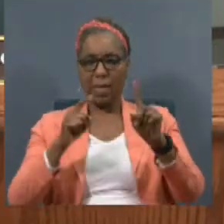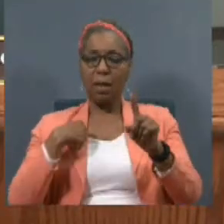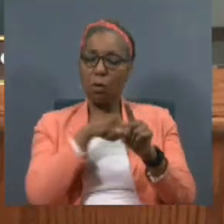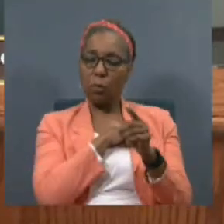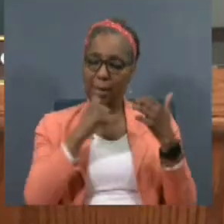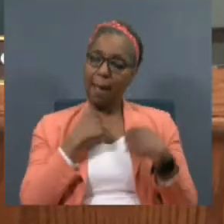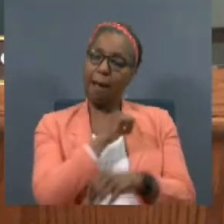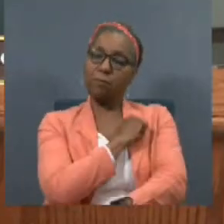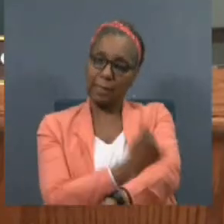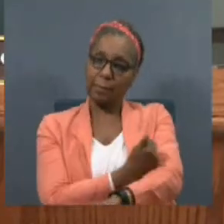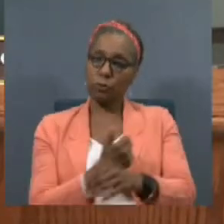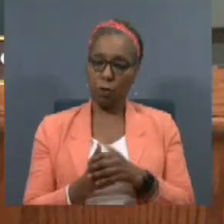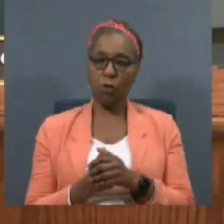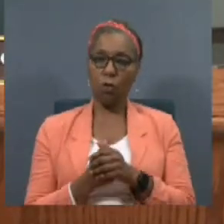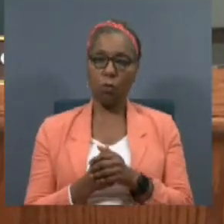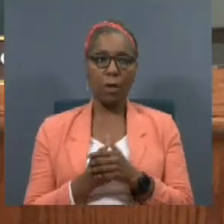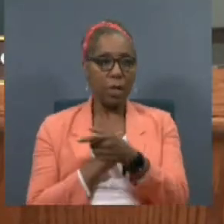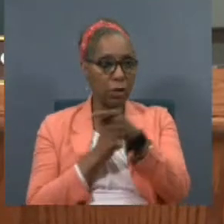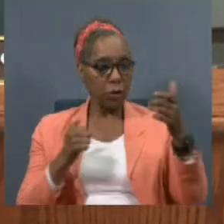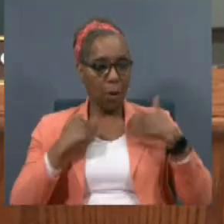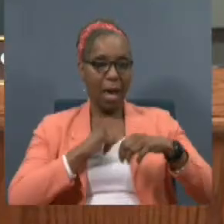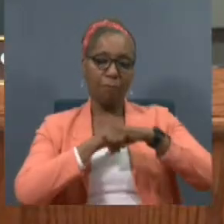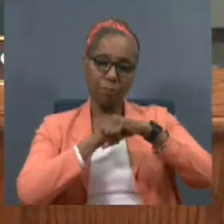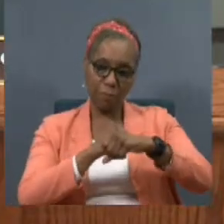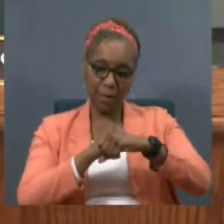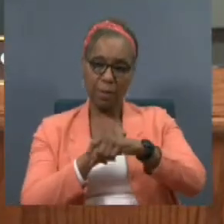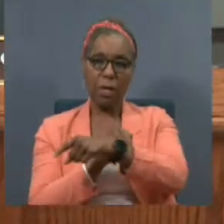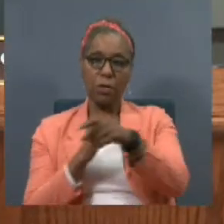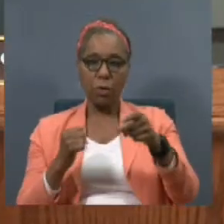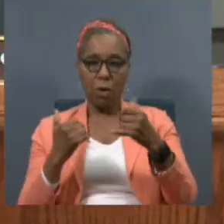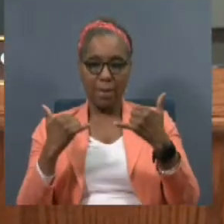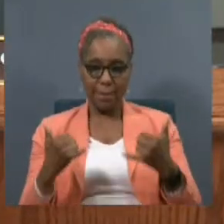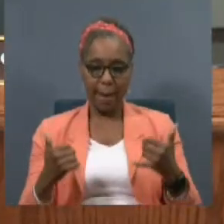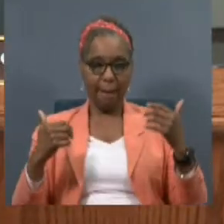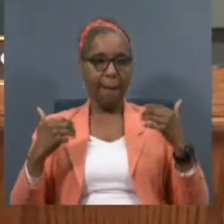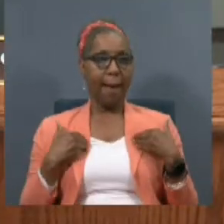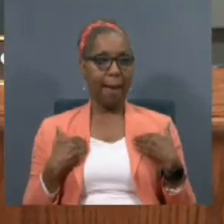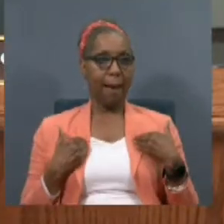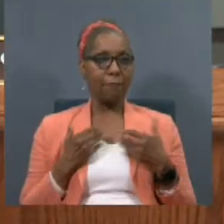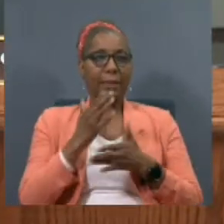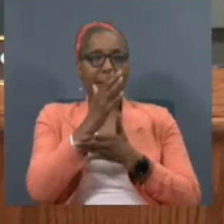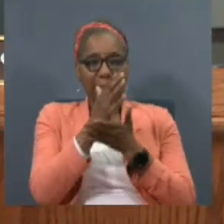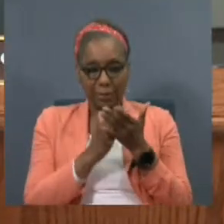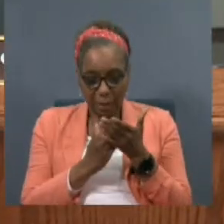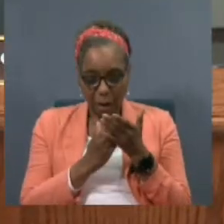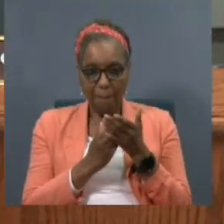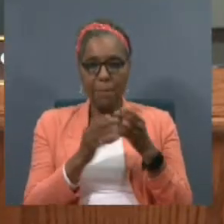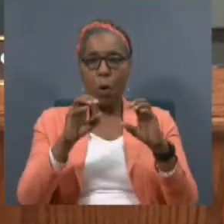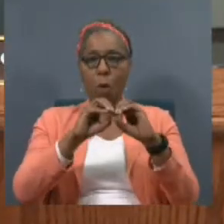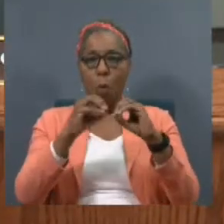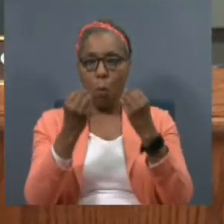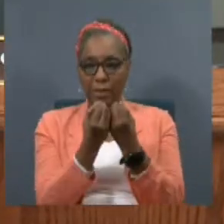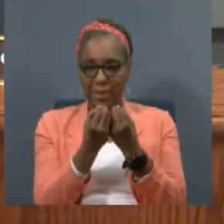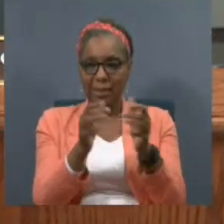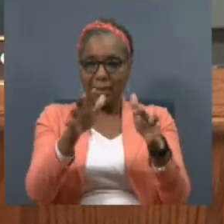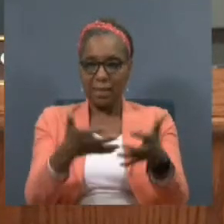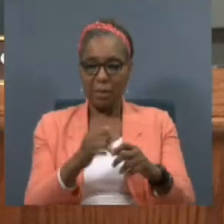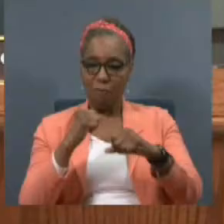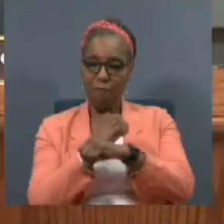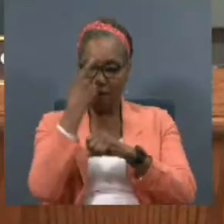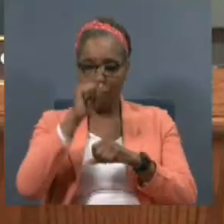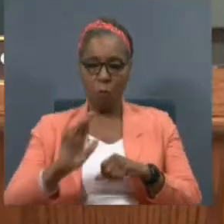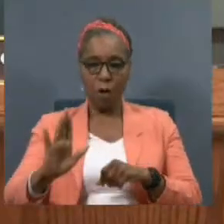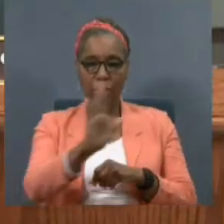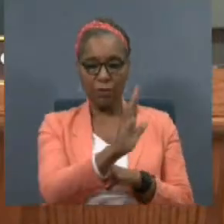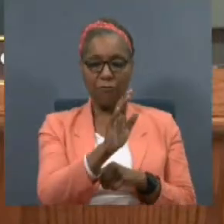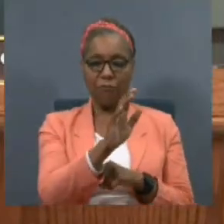say-so, where you do have protection, where you do now have some entity to fight for your behalf. And